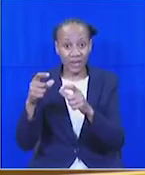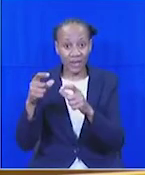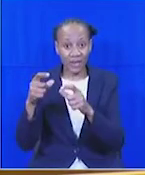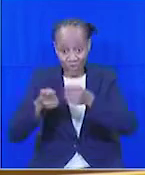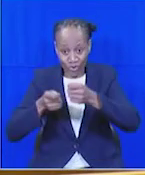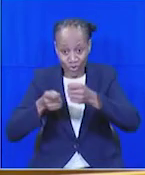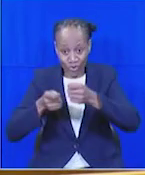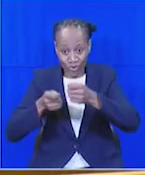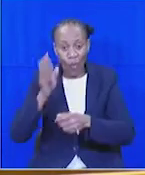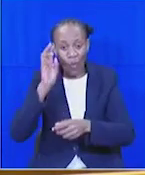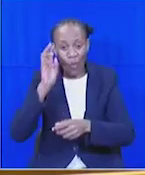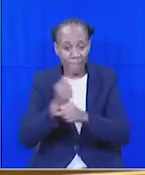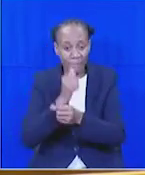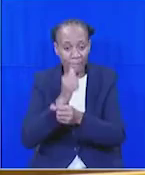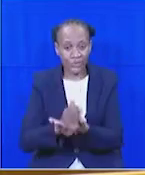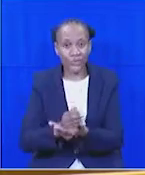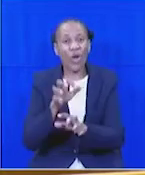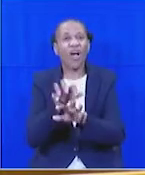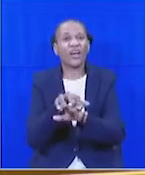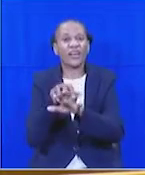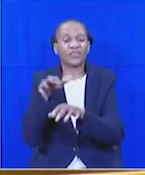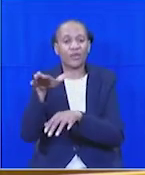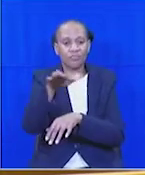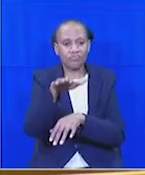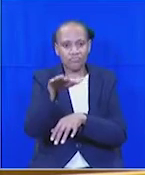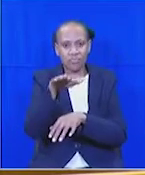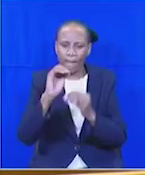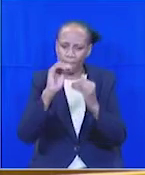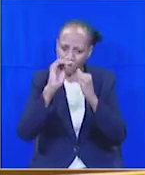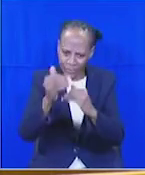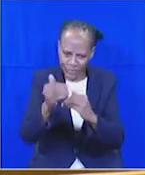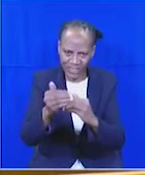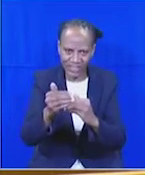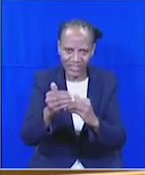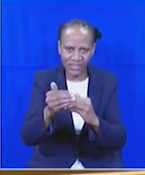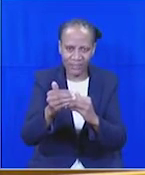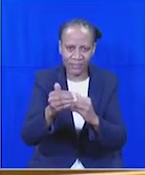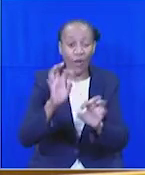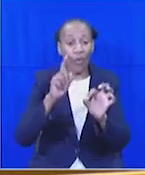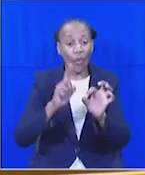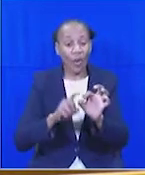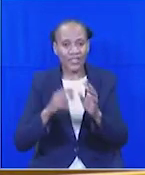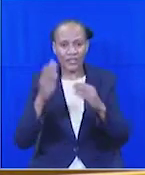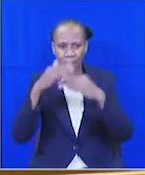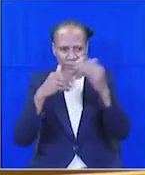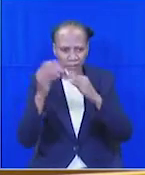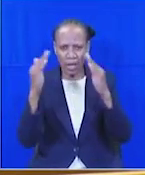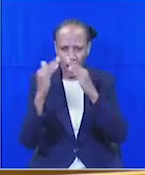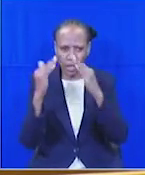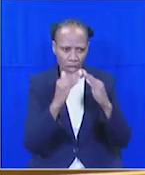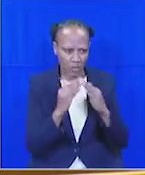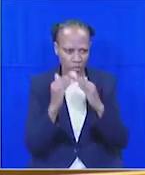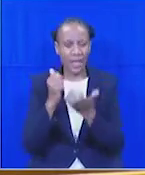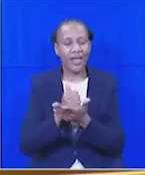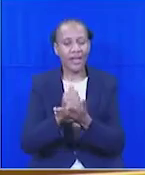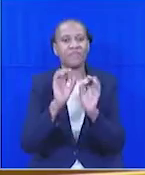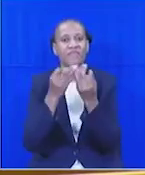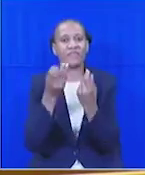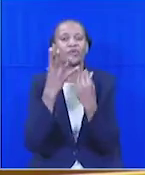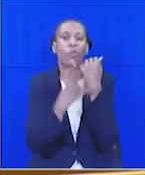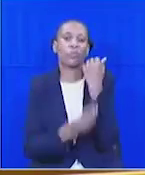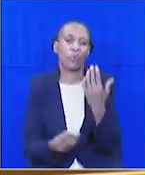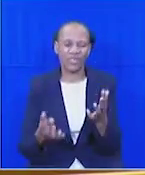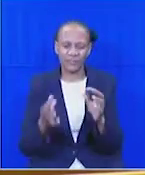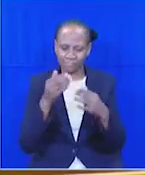that Philippi horticultural area is protected and that quality housing for low-income earners will be developed